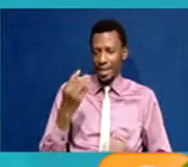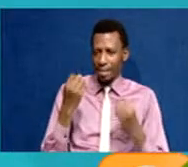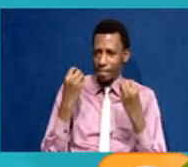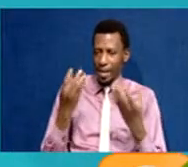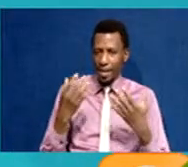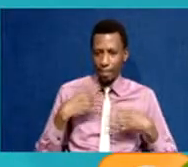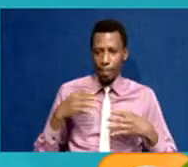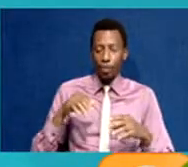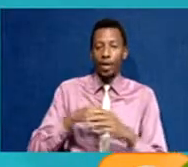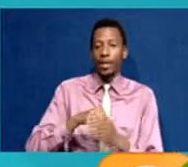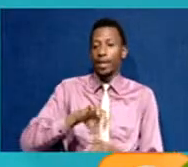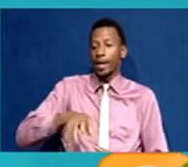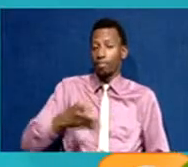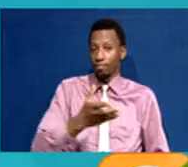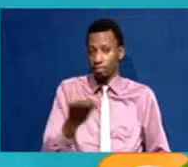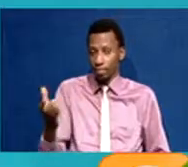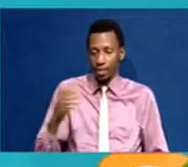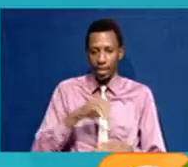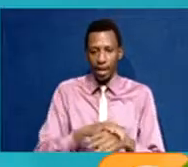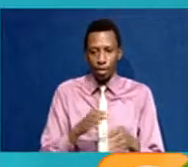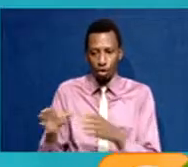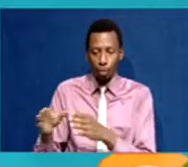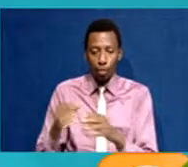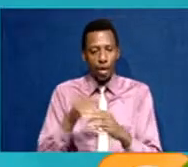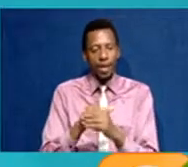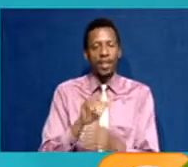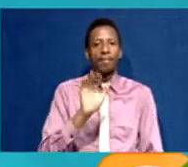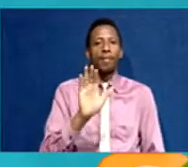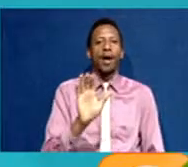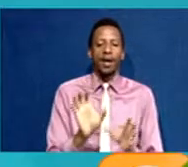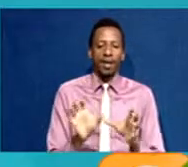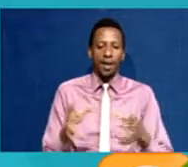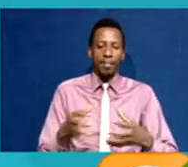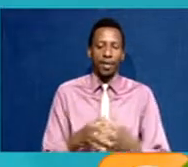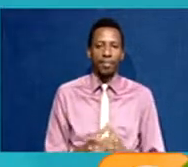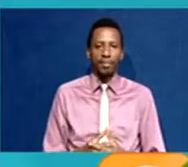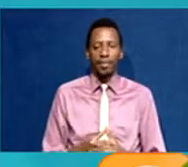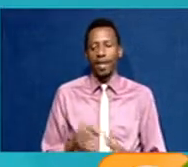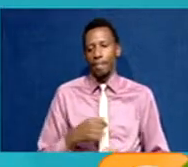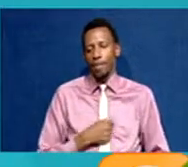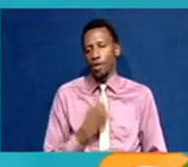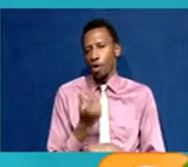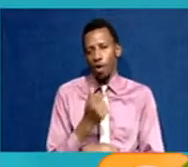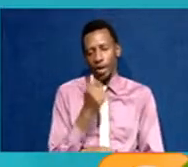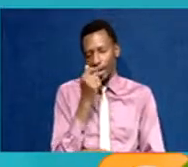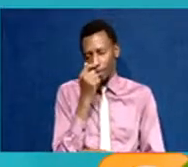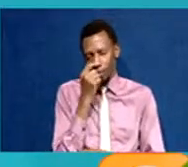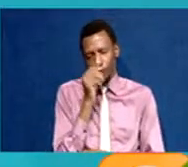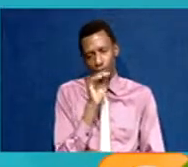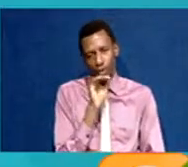opportunity in your company. I only wish to appeal